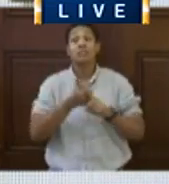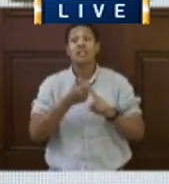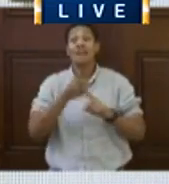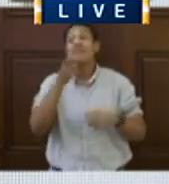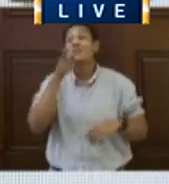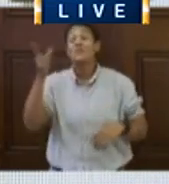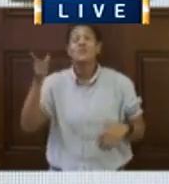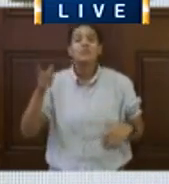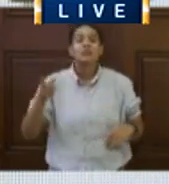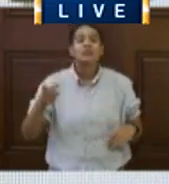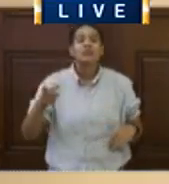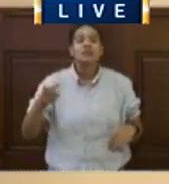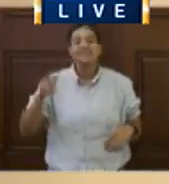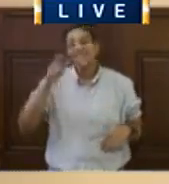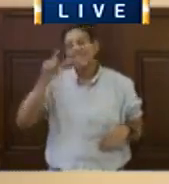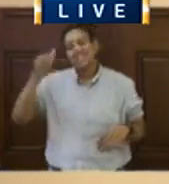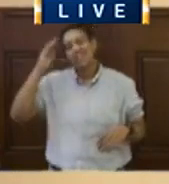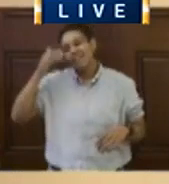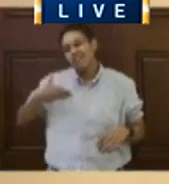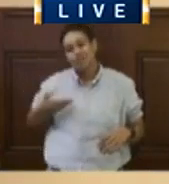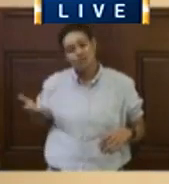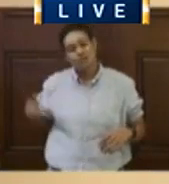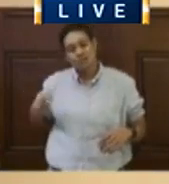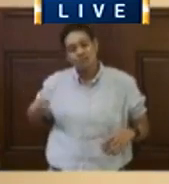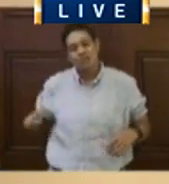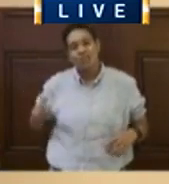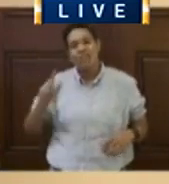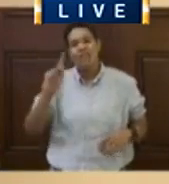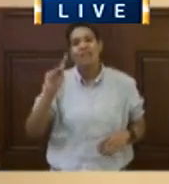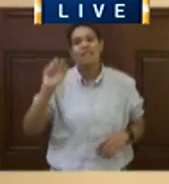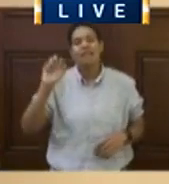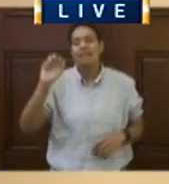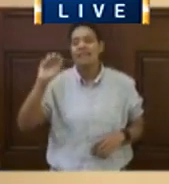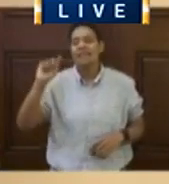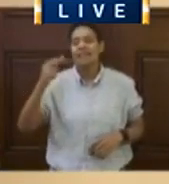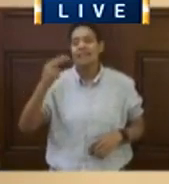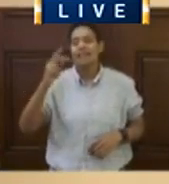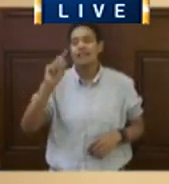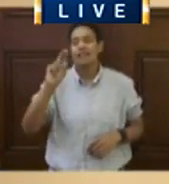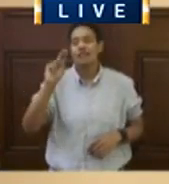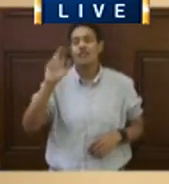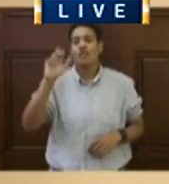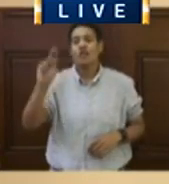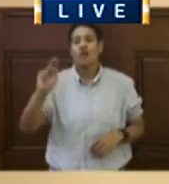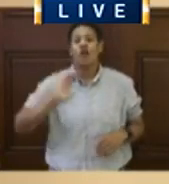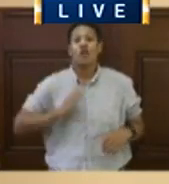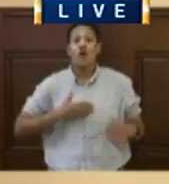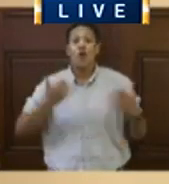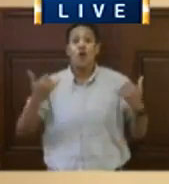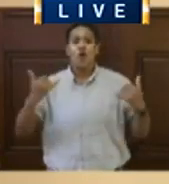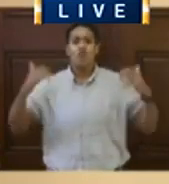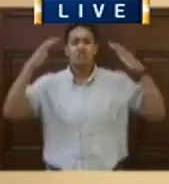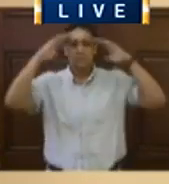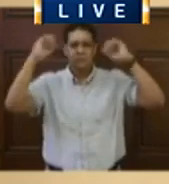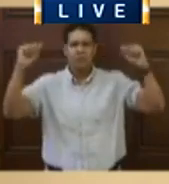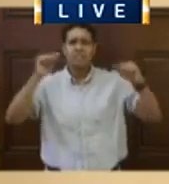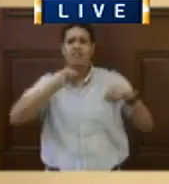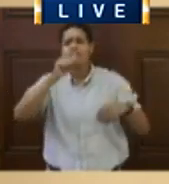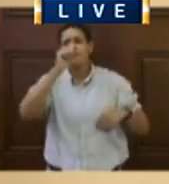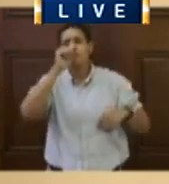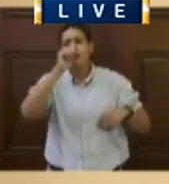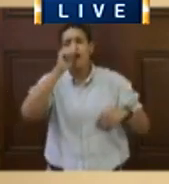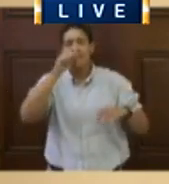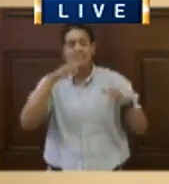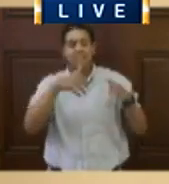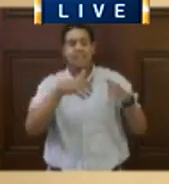any introduction, Keith Duncan, who is our current president of the Private Sector